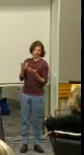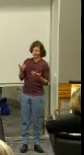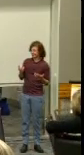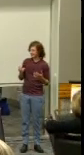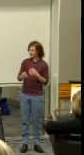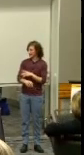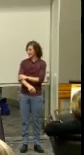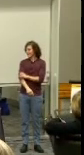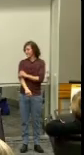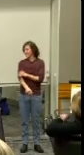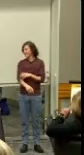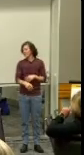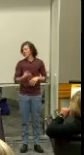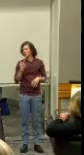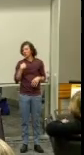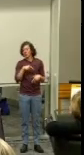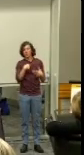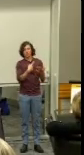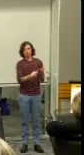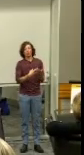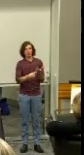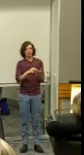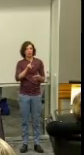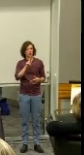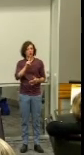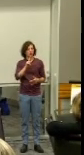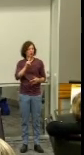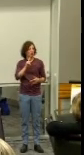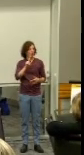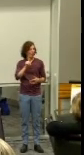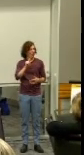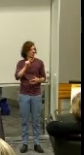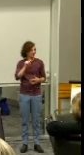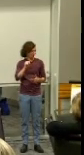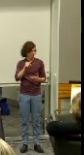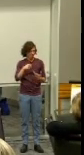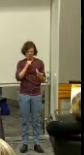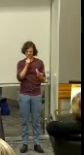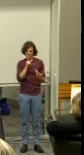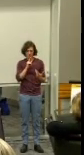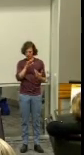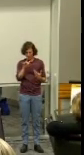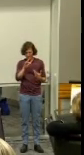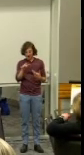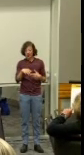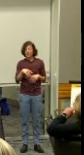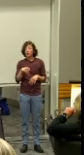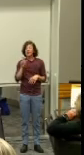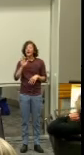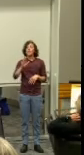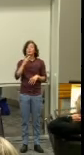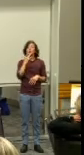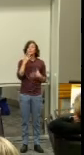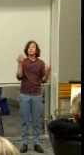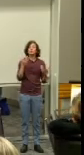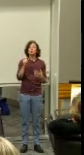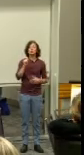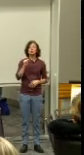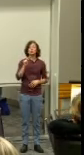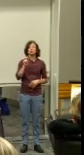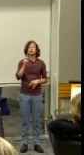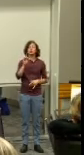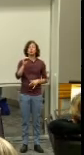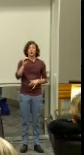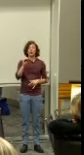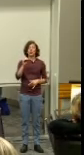with ULSA with regards to what their preference is studio apartments. And so we